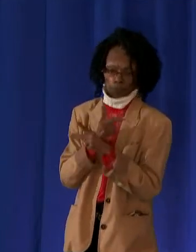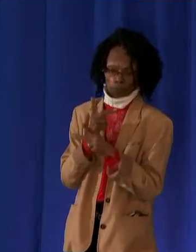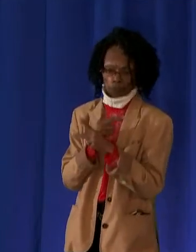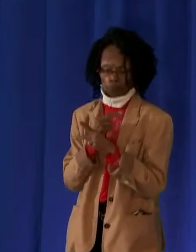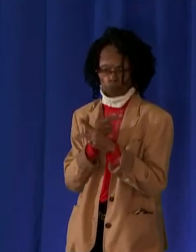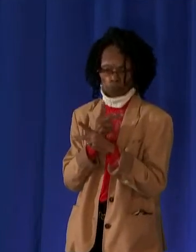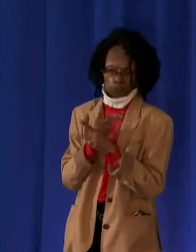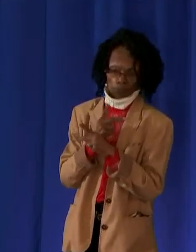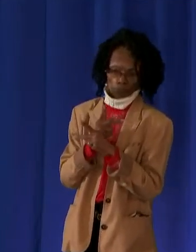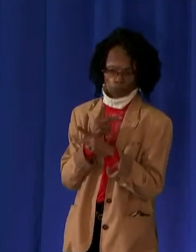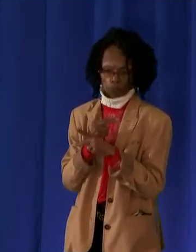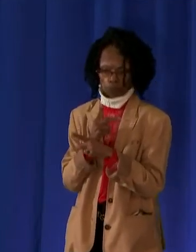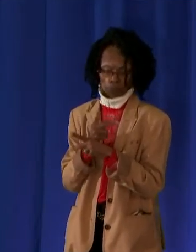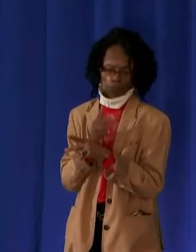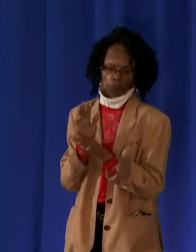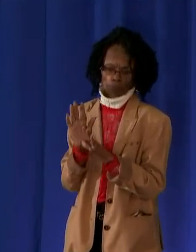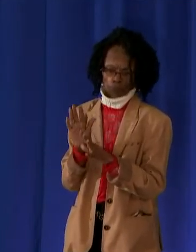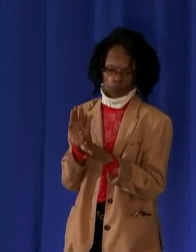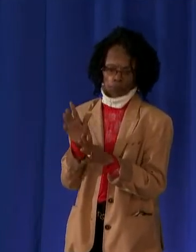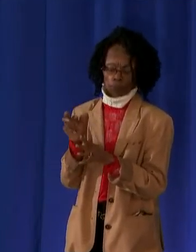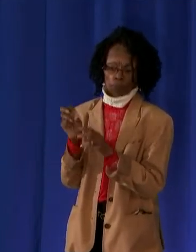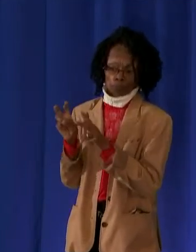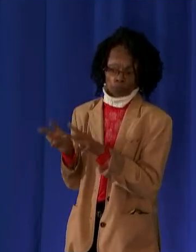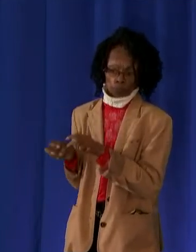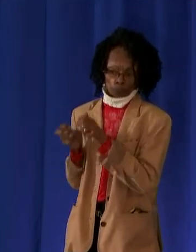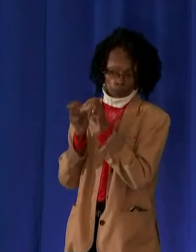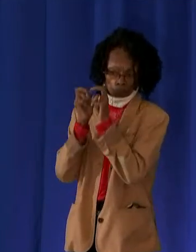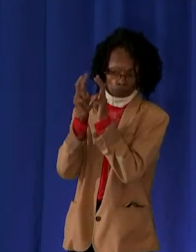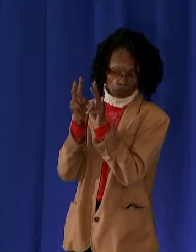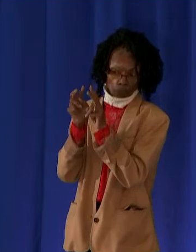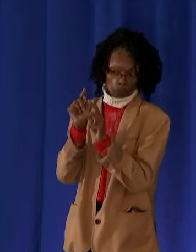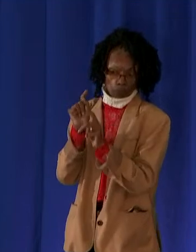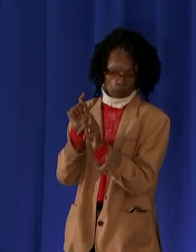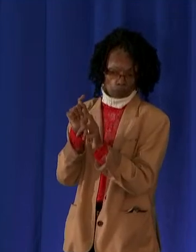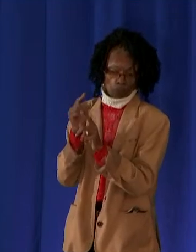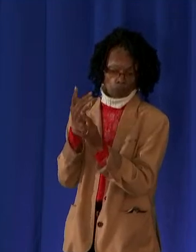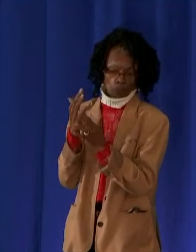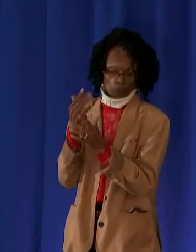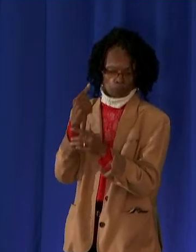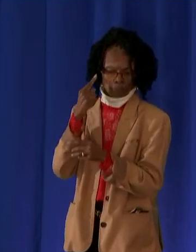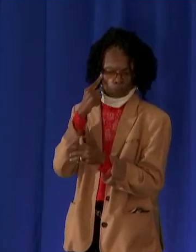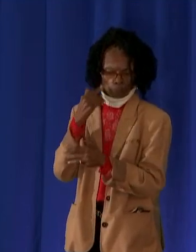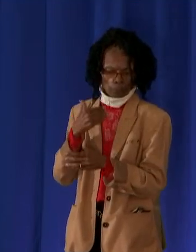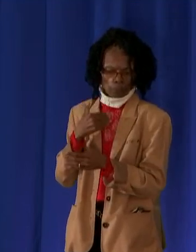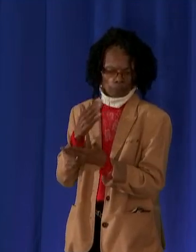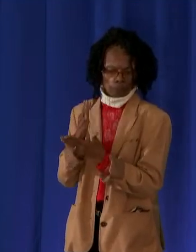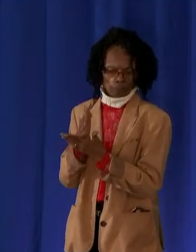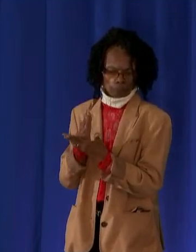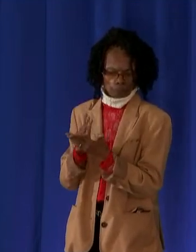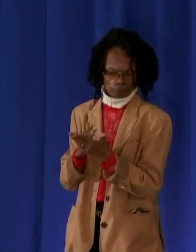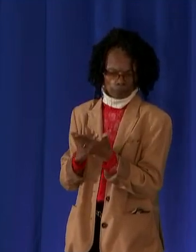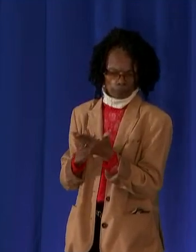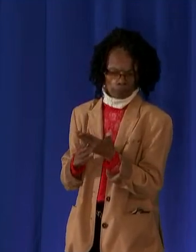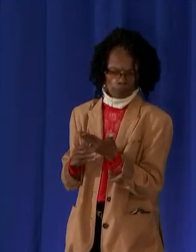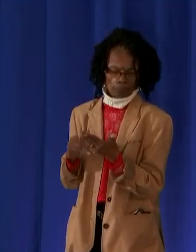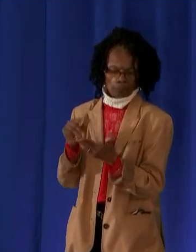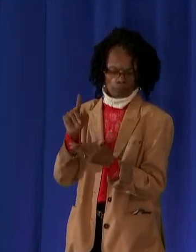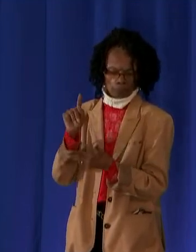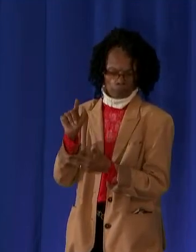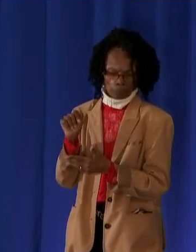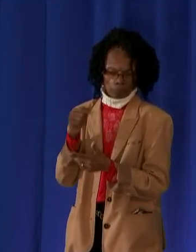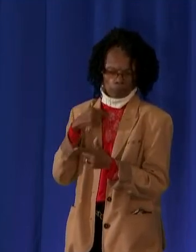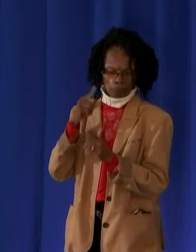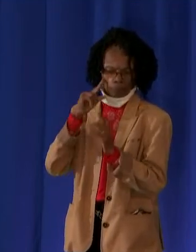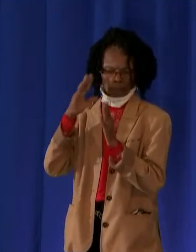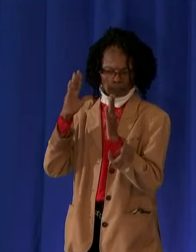there's about, the upload I want to get you afterwards, actually. I do come with some data. The number that have uploaded it is,